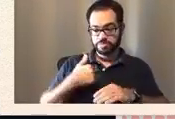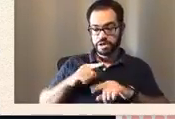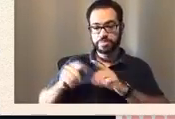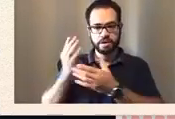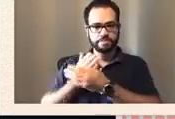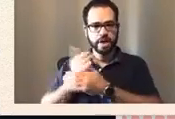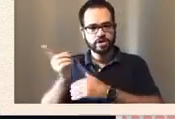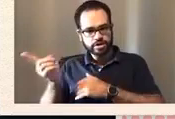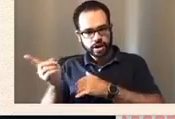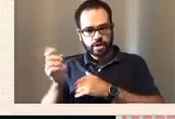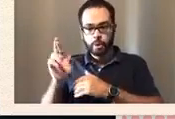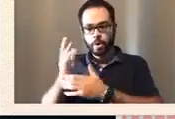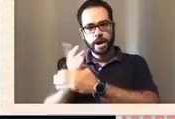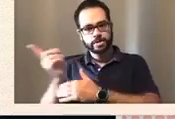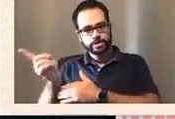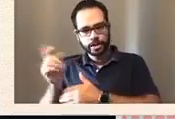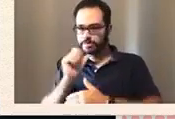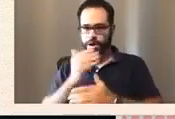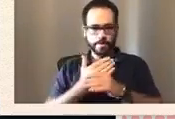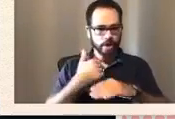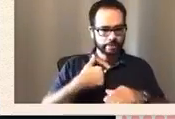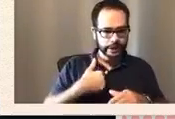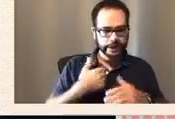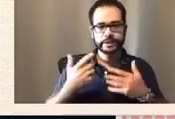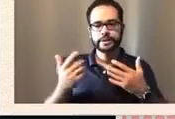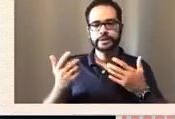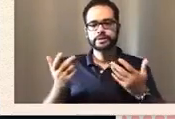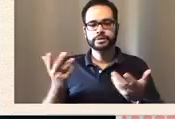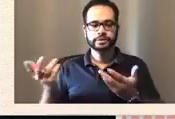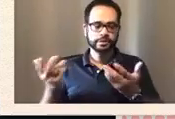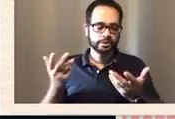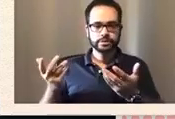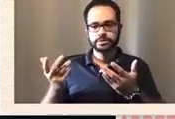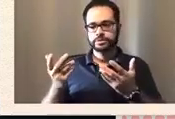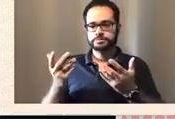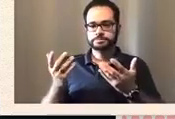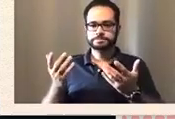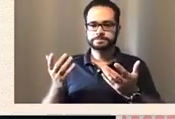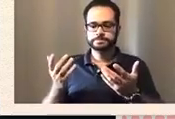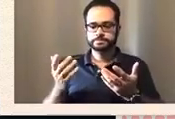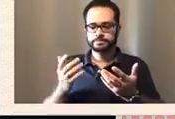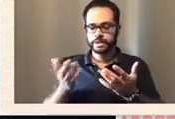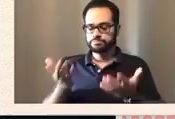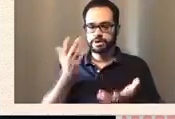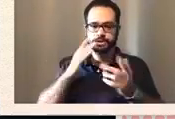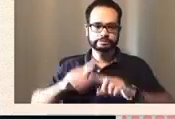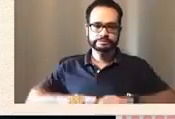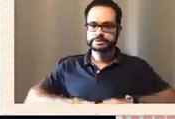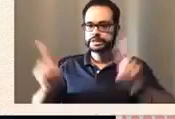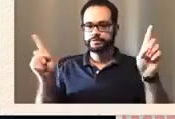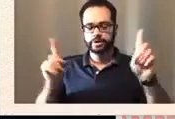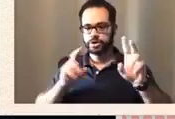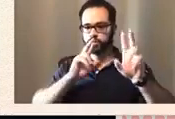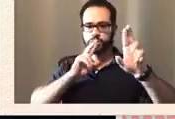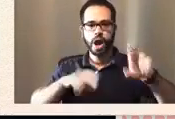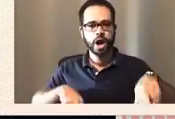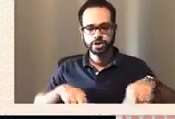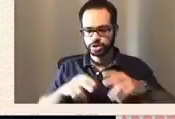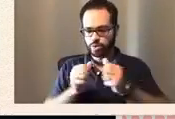could bother me or not bother me and might have totally different reactions based on their